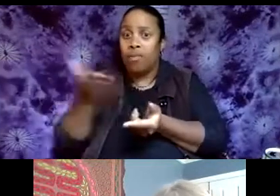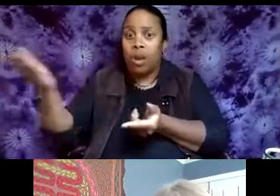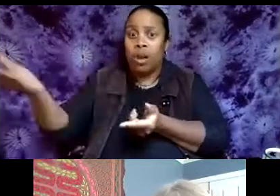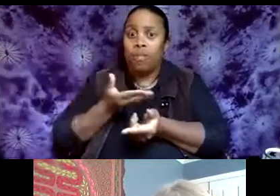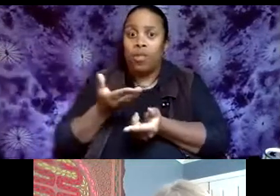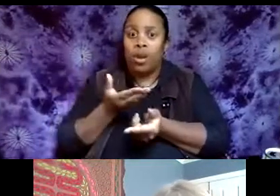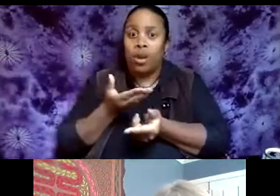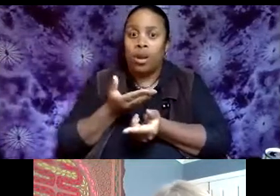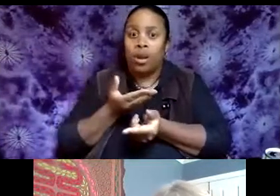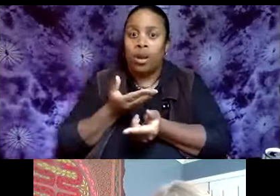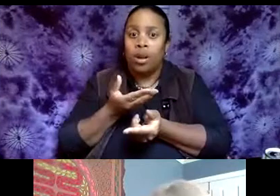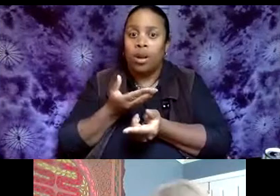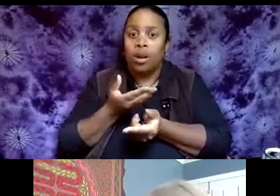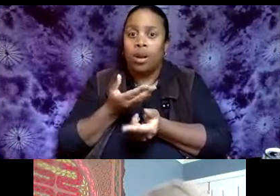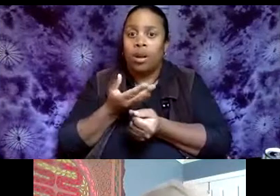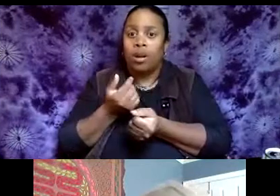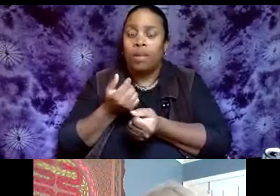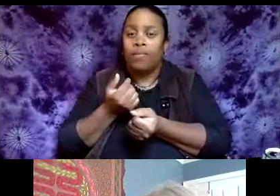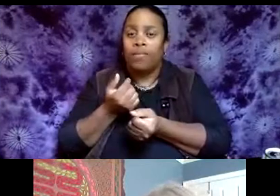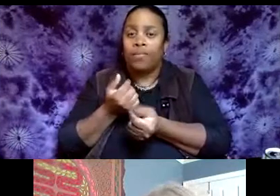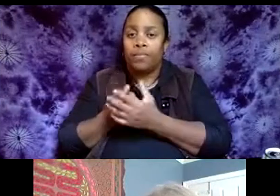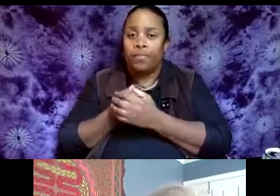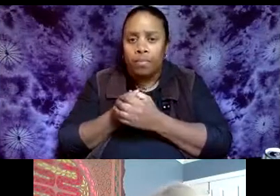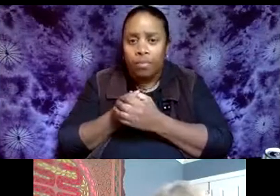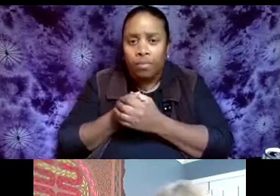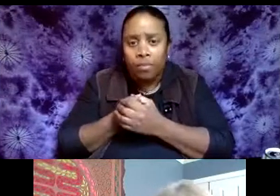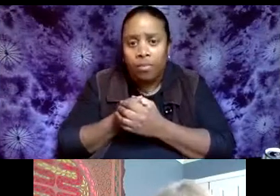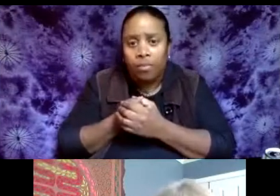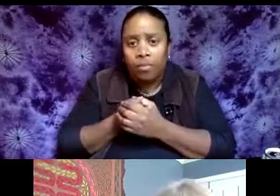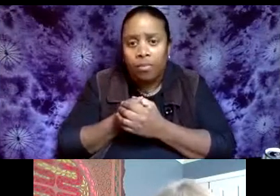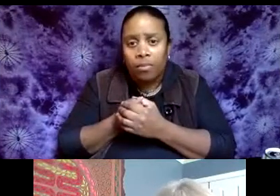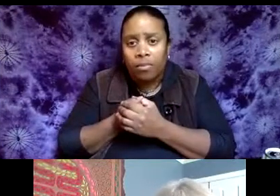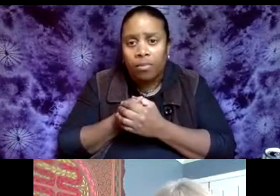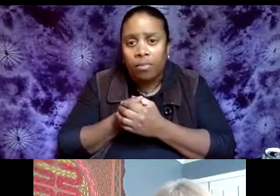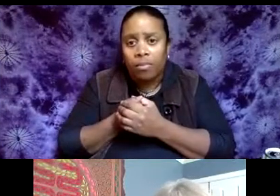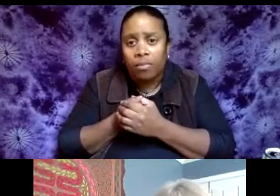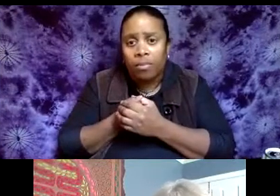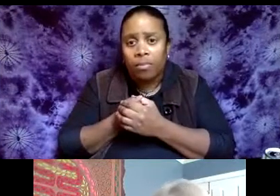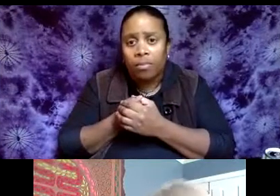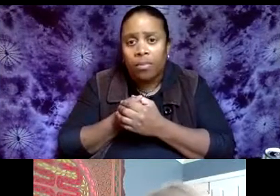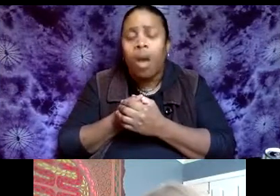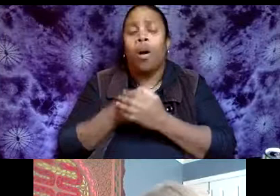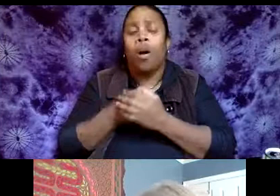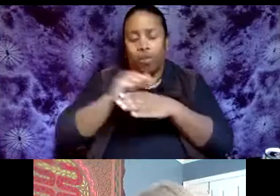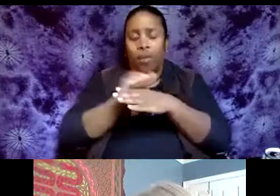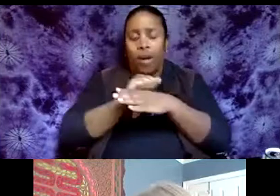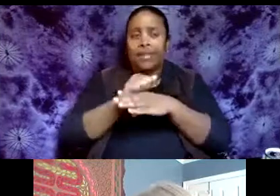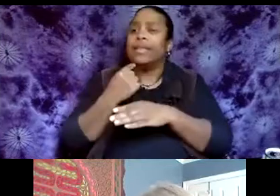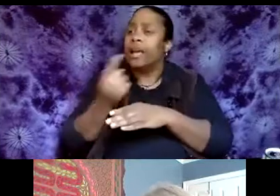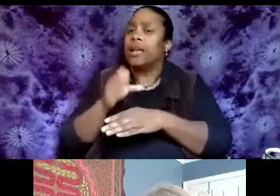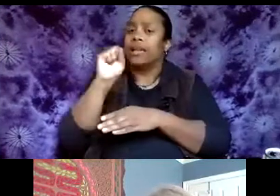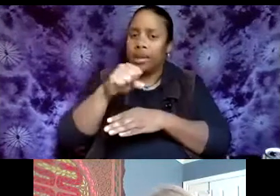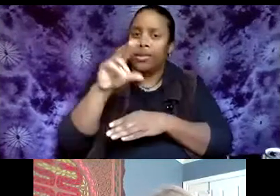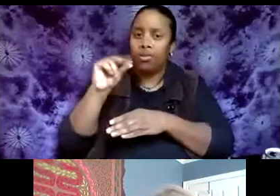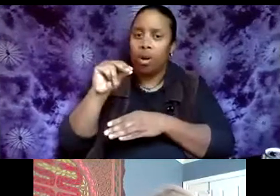to be like this full. Can you go fill it, fill it up to there? So have them go change something. And so you're practicing yes and no. So those are ways